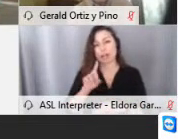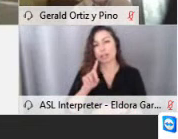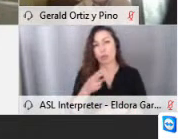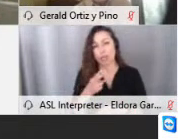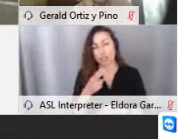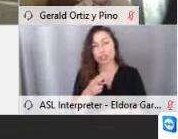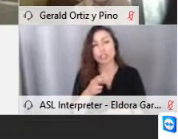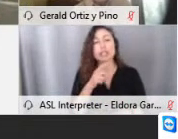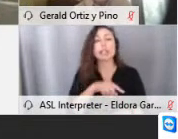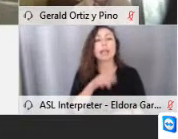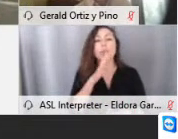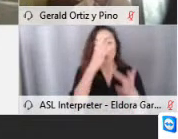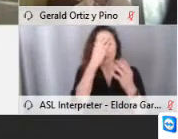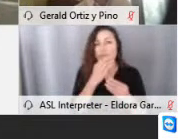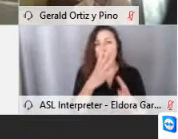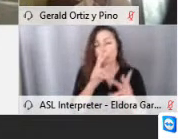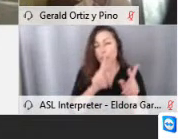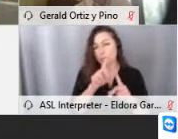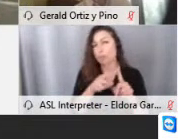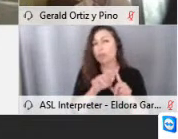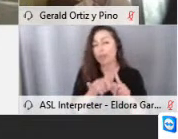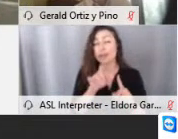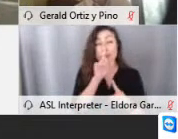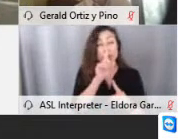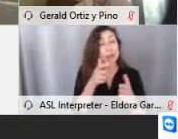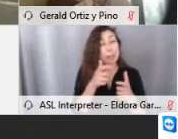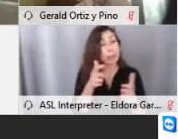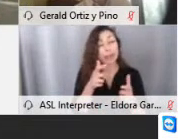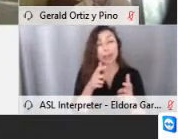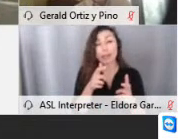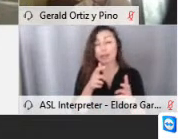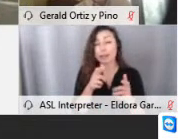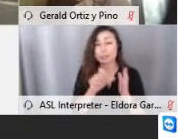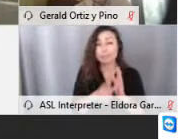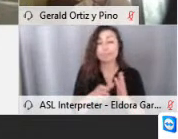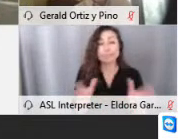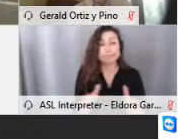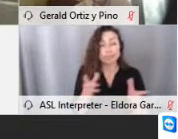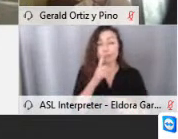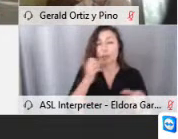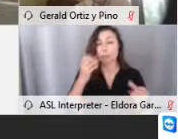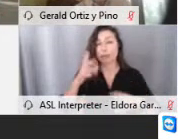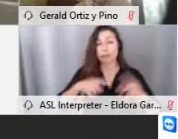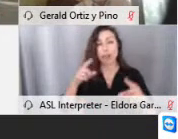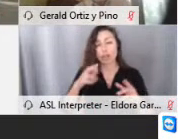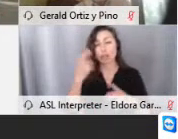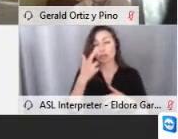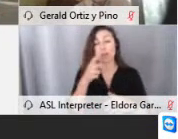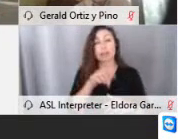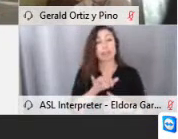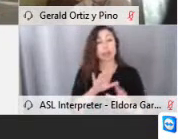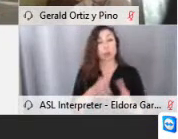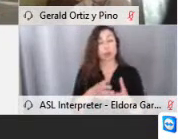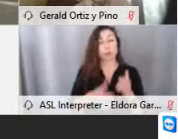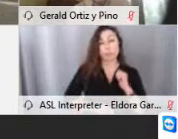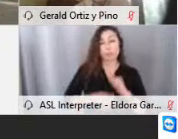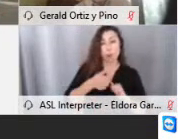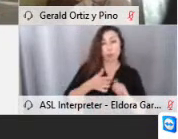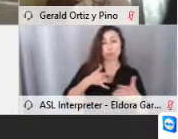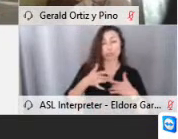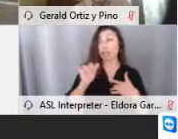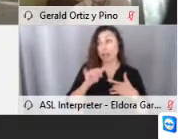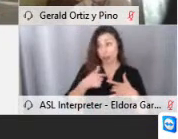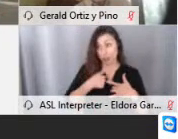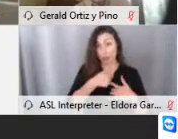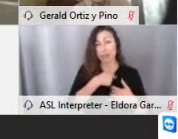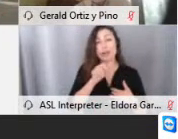will inform people about this as well. It's a really big deal for a variety of reasons. This group is most concerned, as we all